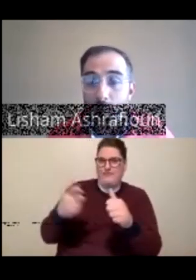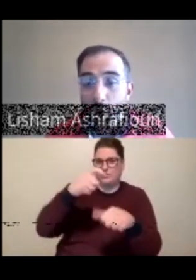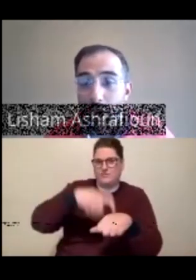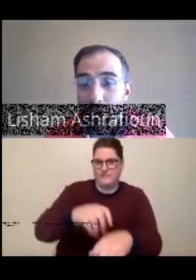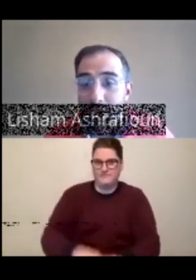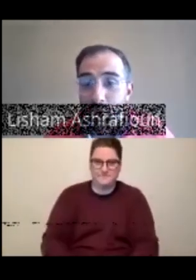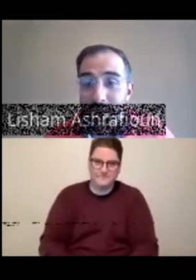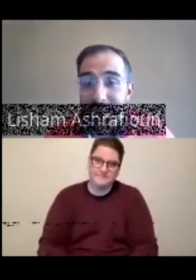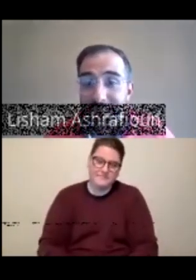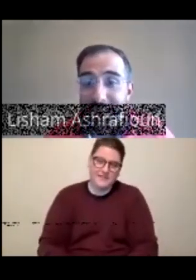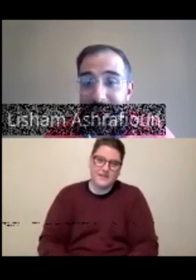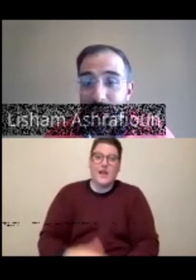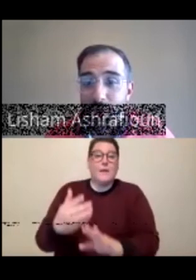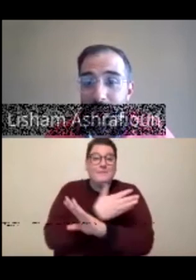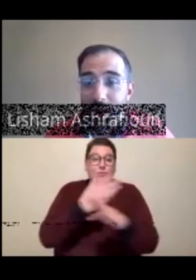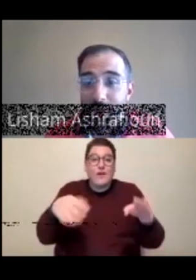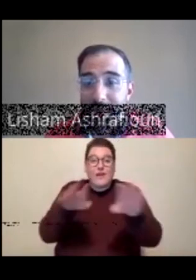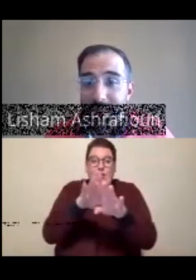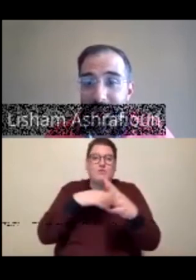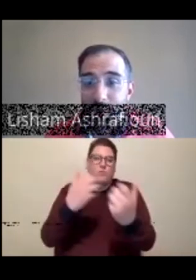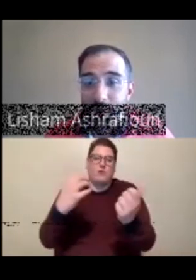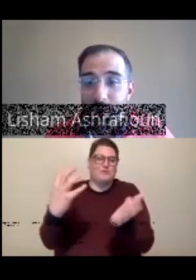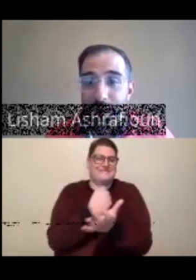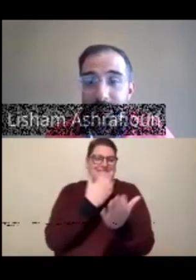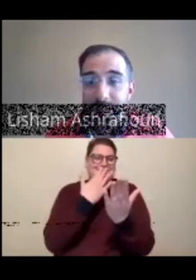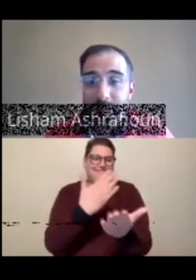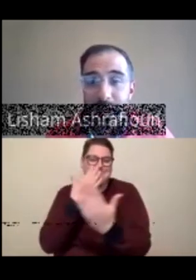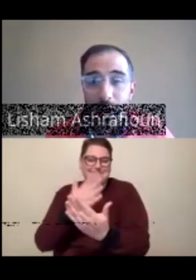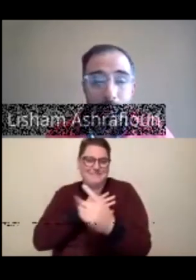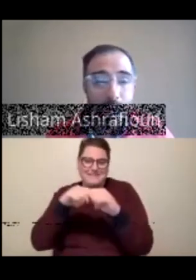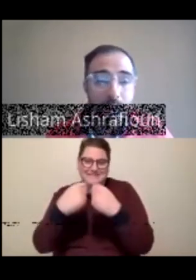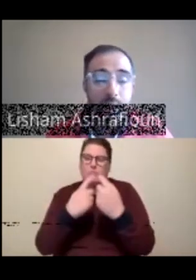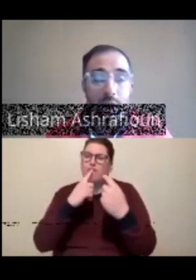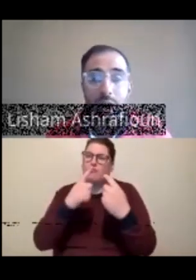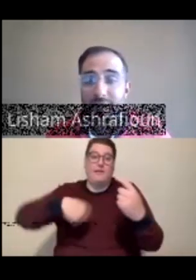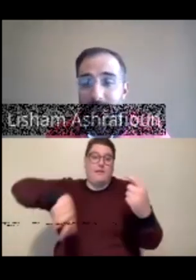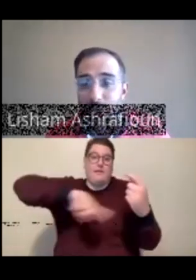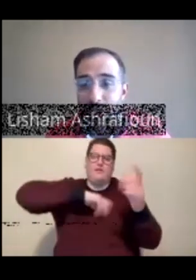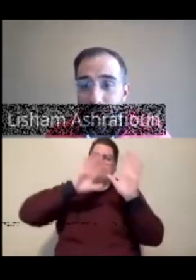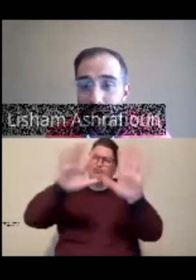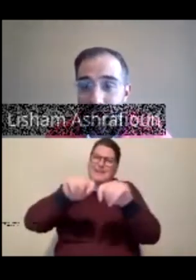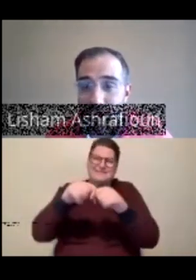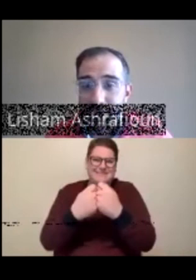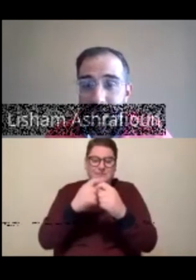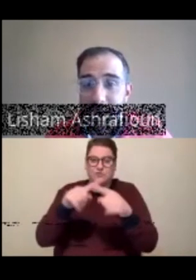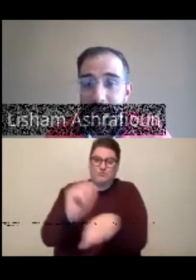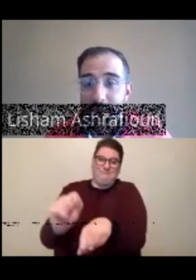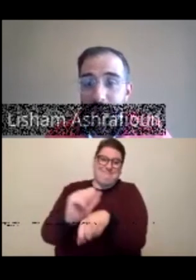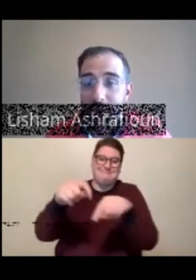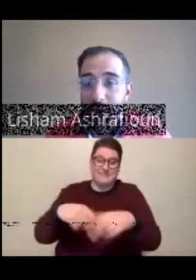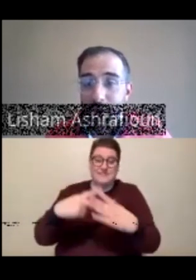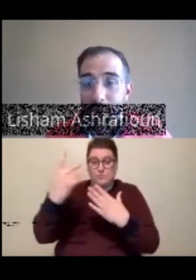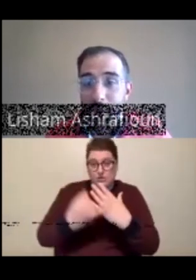And then before I close, I just want to take a second to acknowledge my team. We have a great team to help execute this project